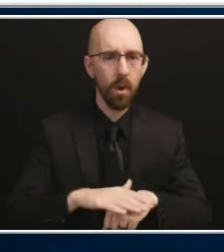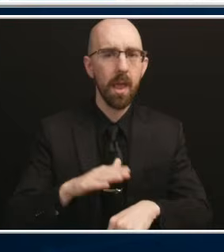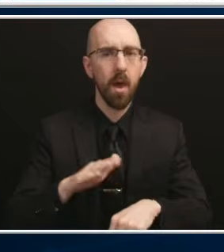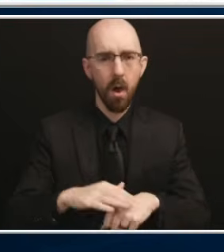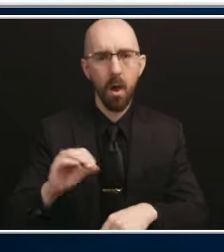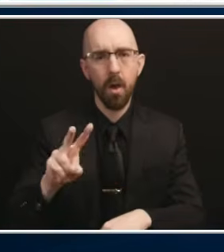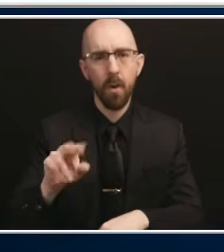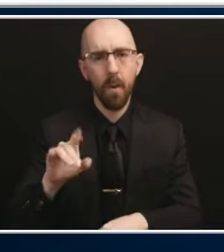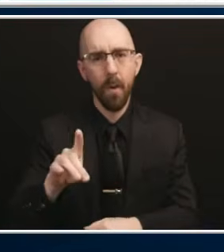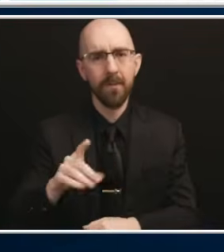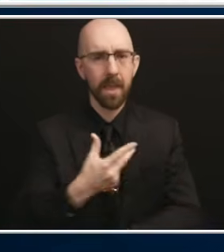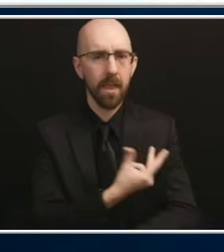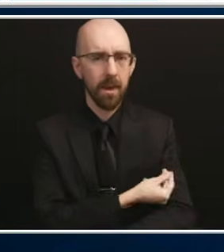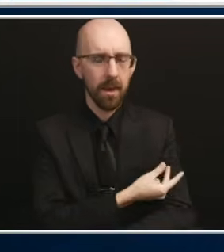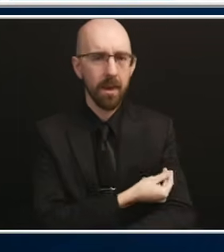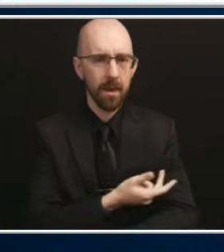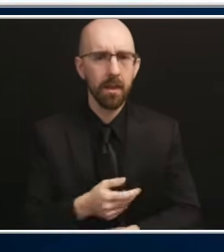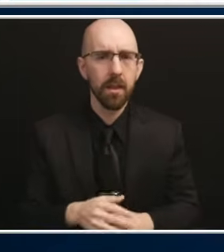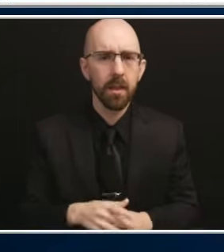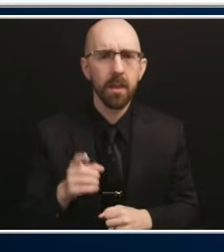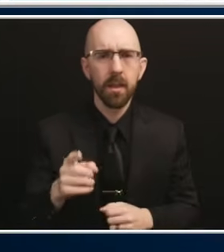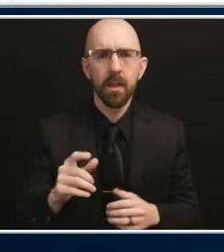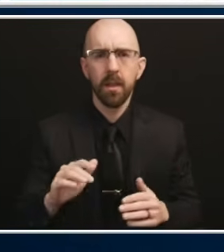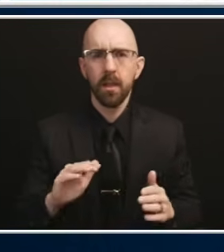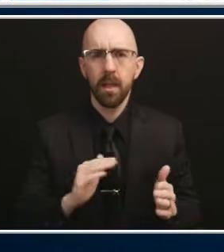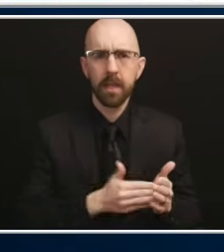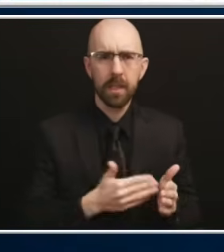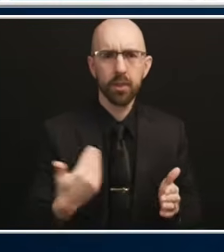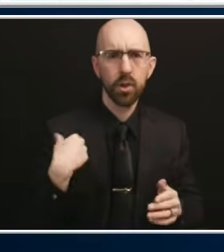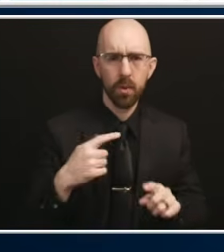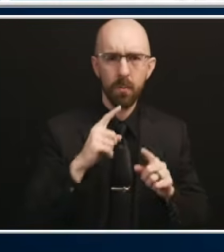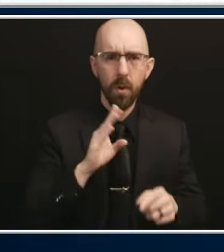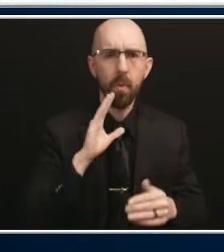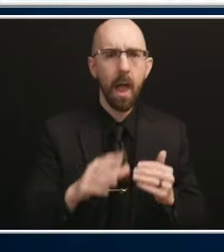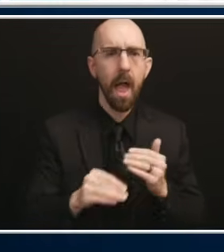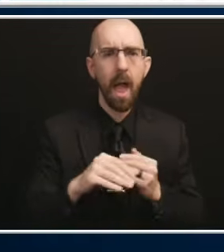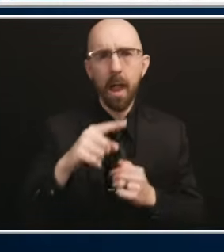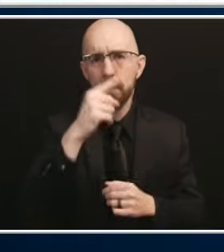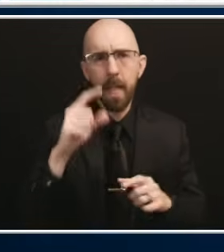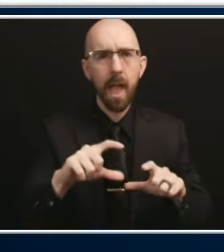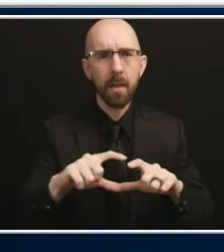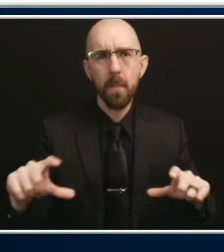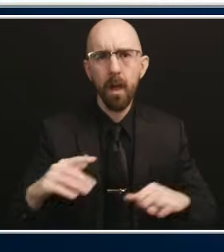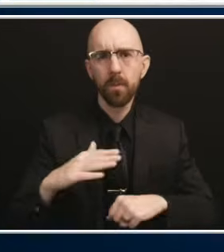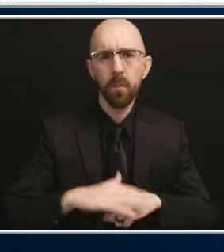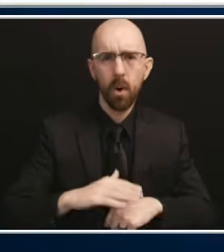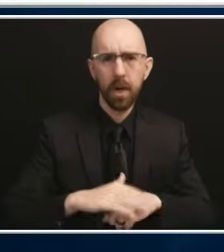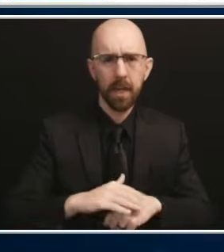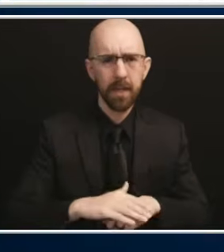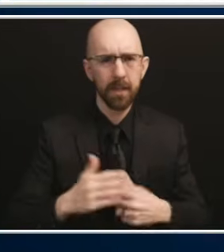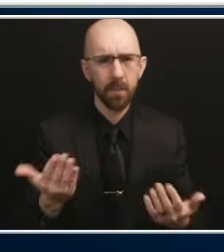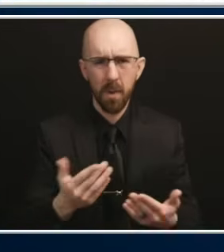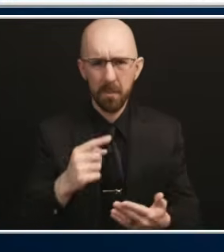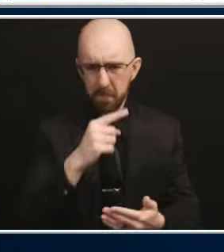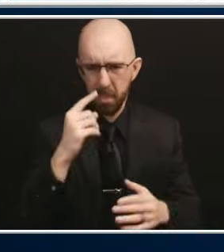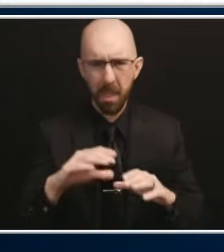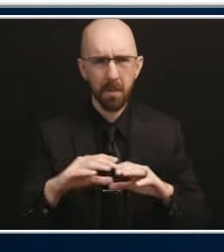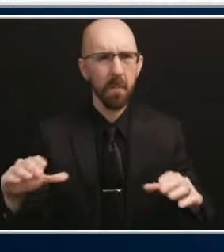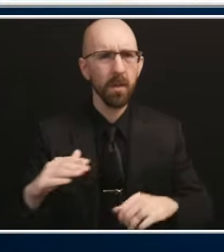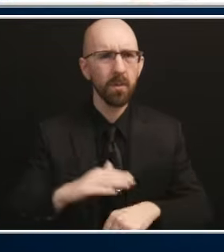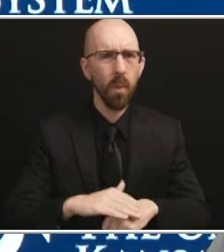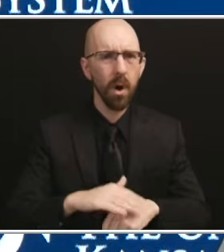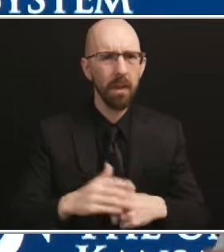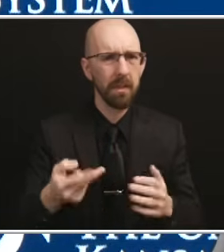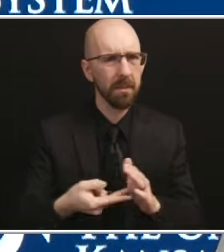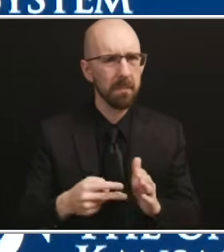vaccines, going against earlier reports that it would add a black box warning. What is a black box warning? Yeah, so